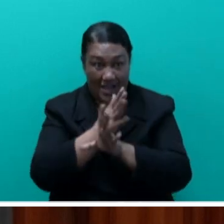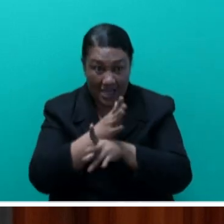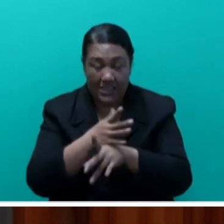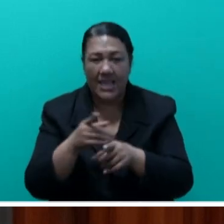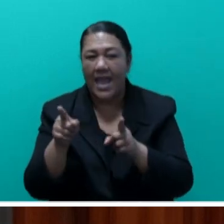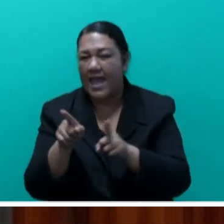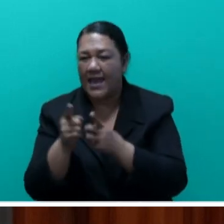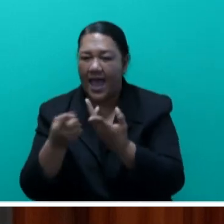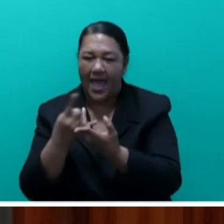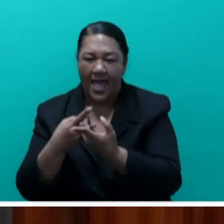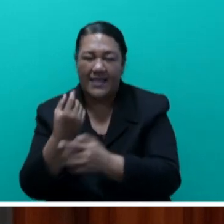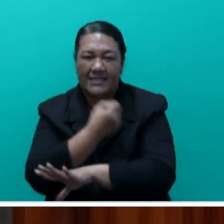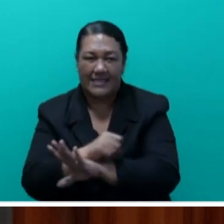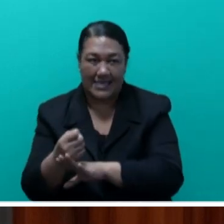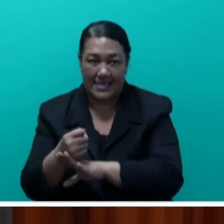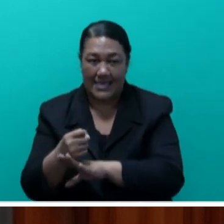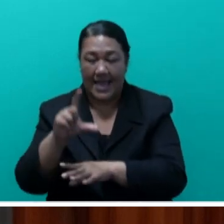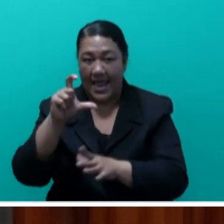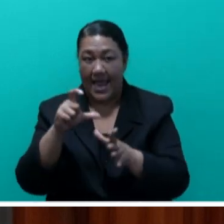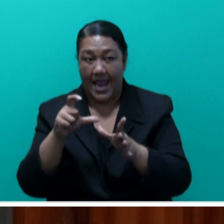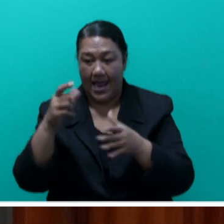Honorable Speaker, it should be noted that